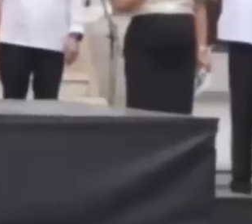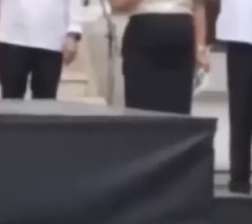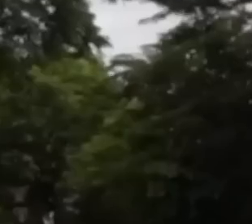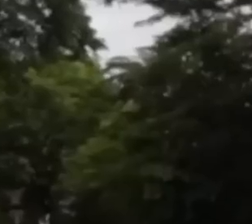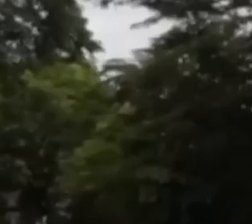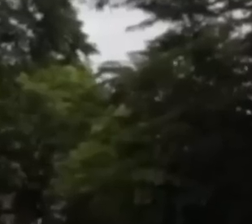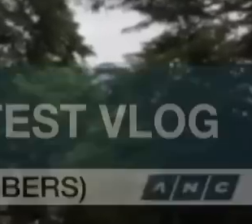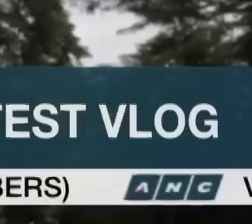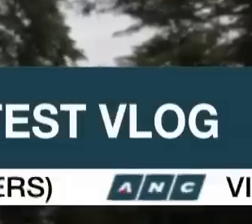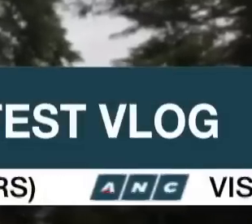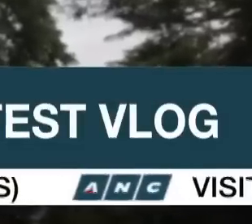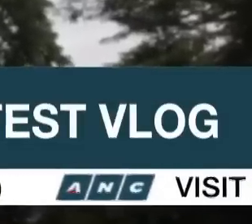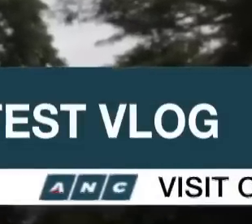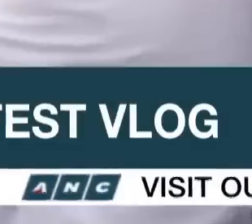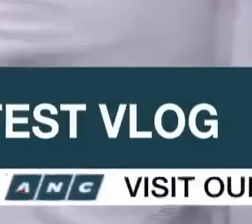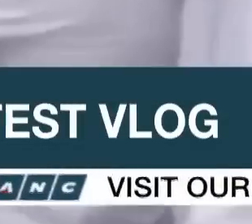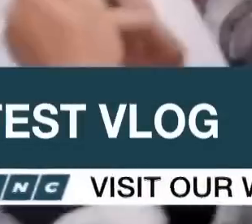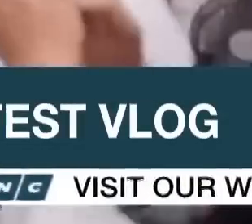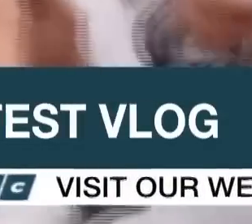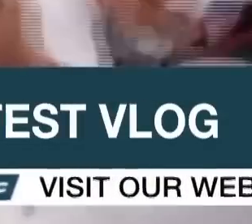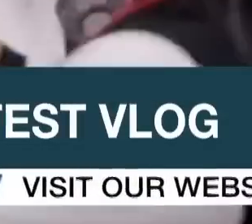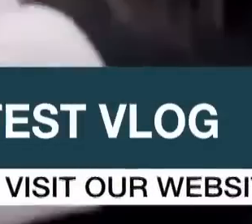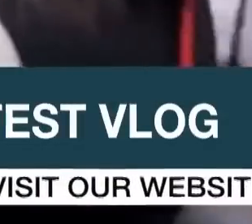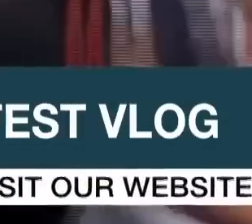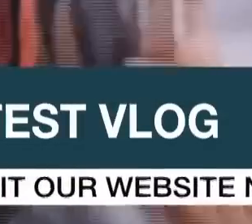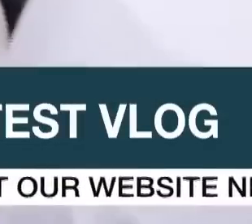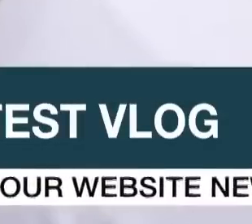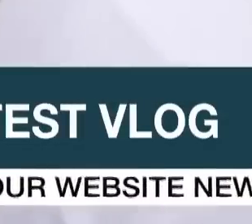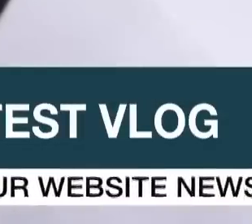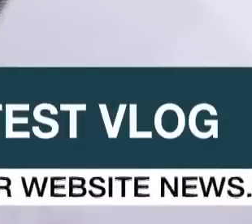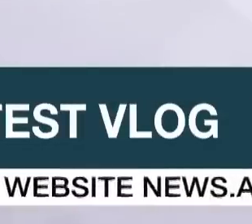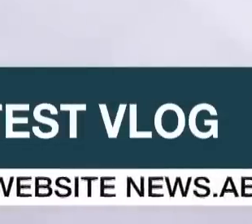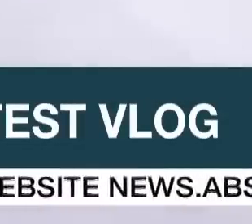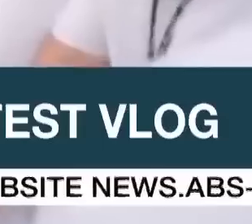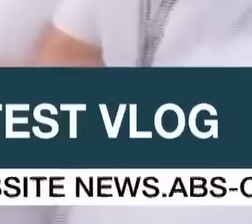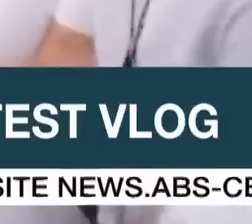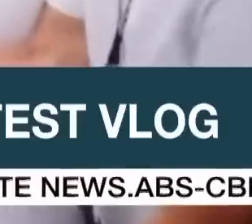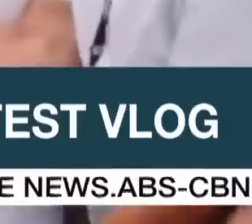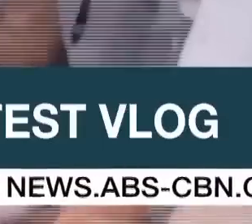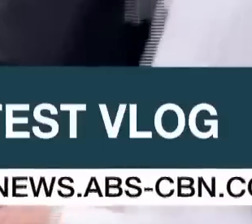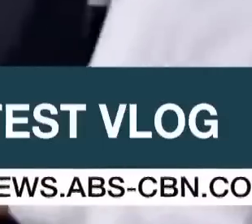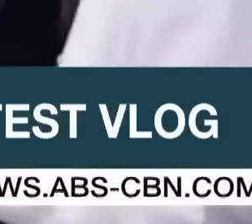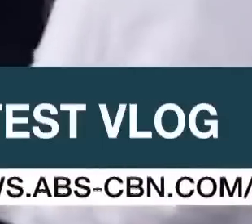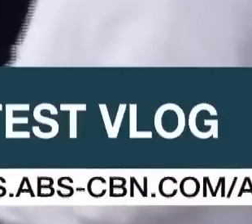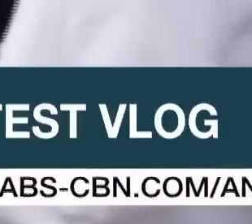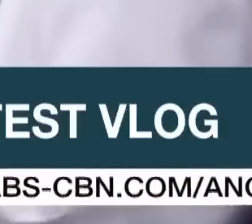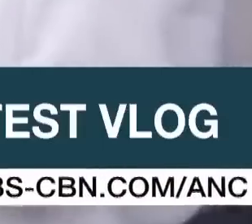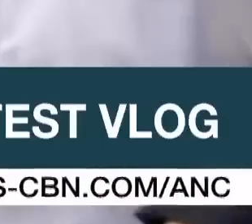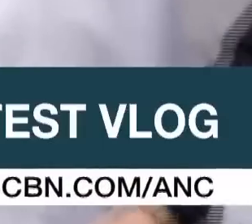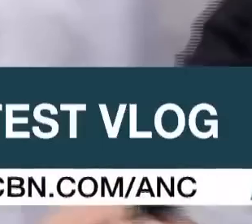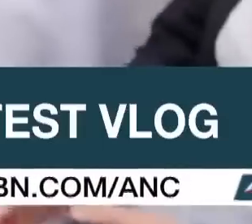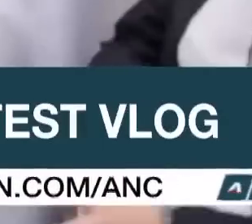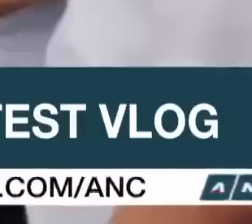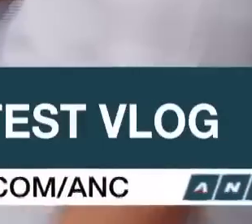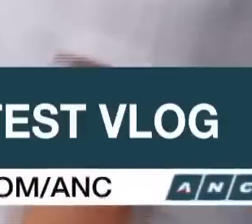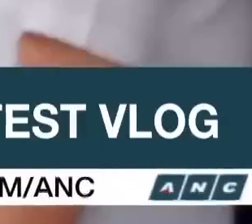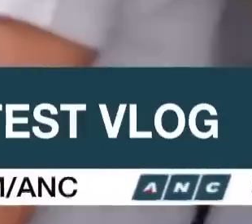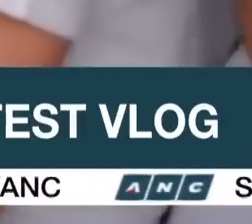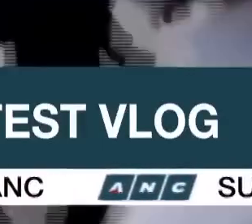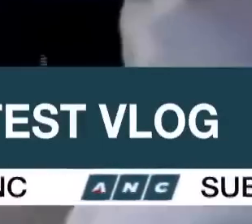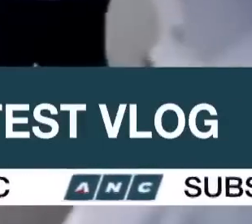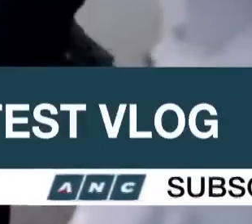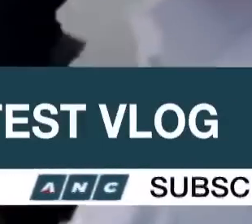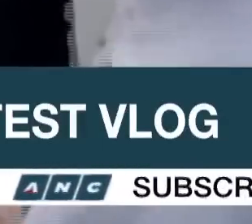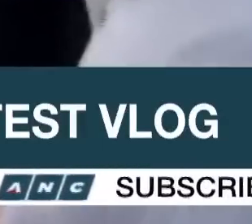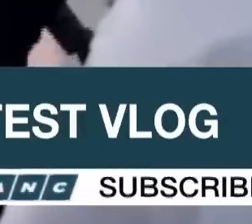ended up his vlog by thanking his supporters and reminding the Filipino public to get vaccinated and boosted against